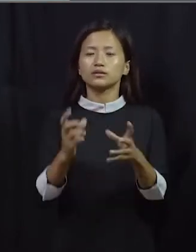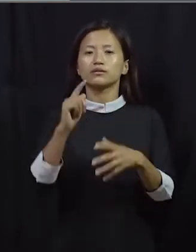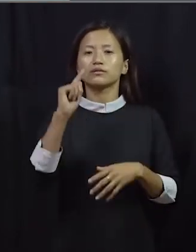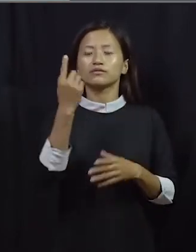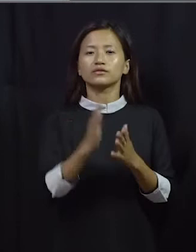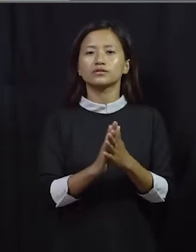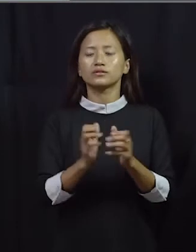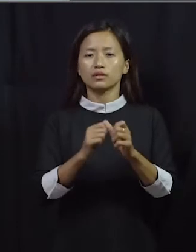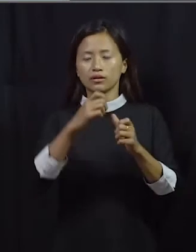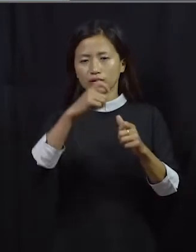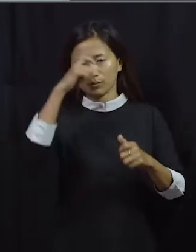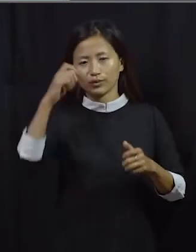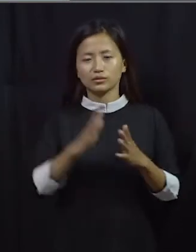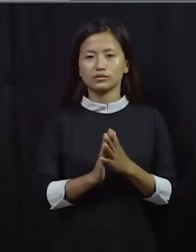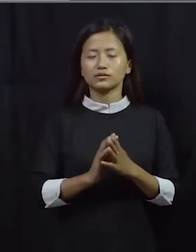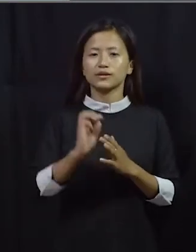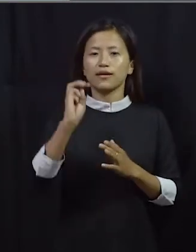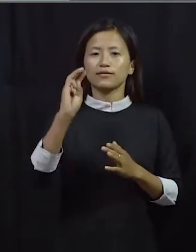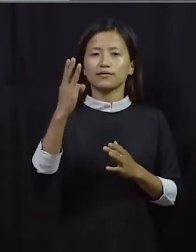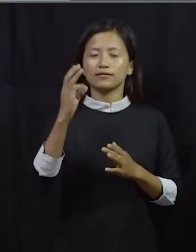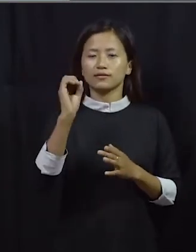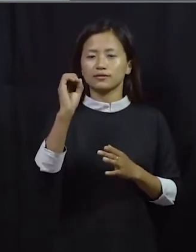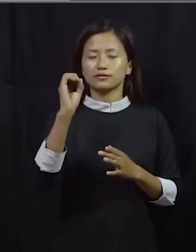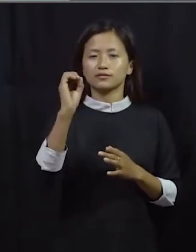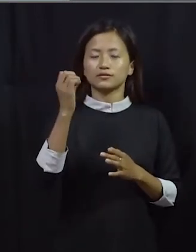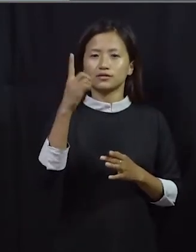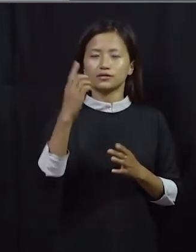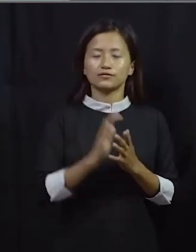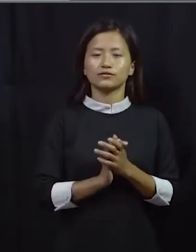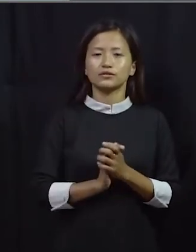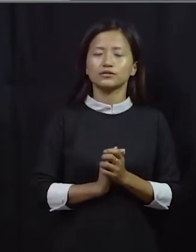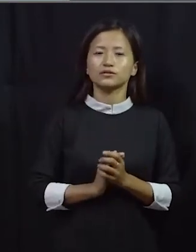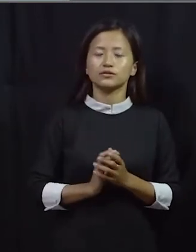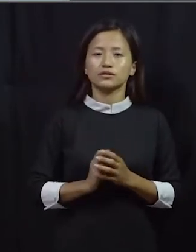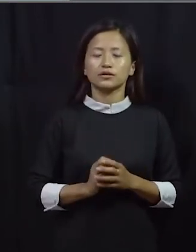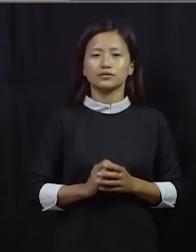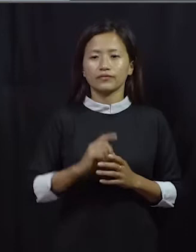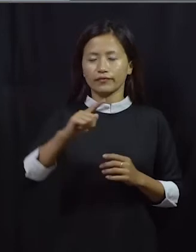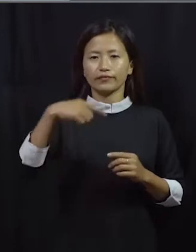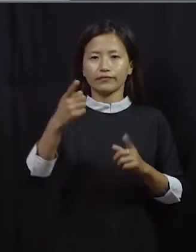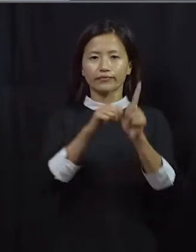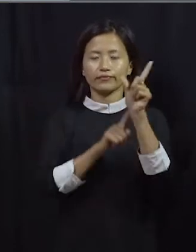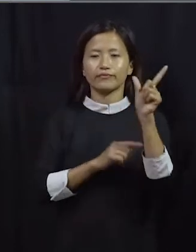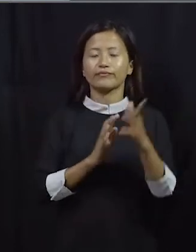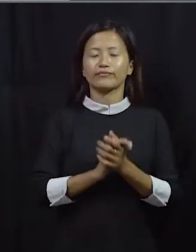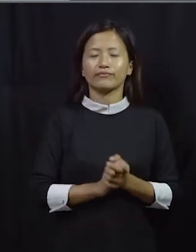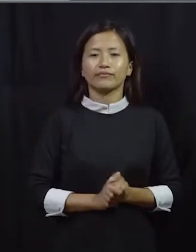1st April to 31st March in the next year. So,